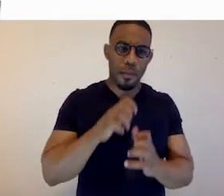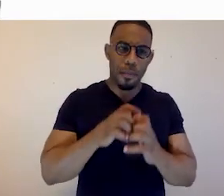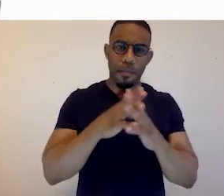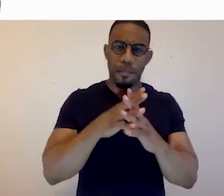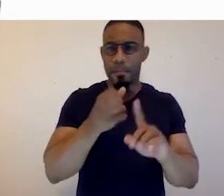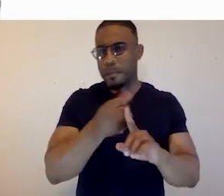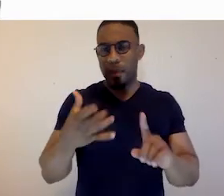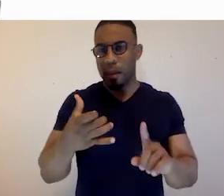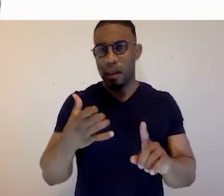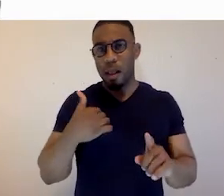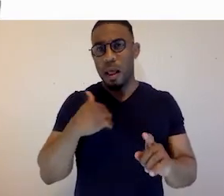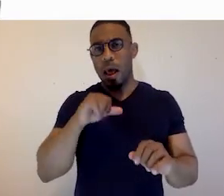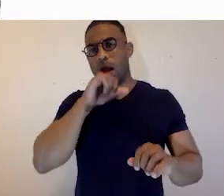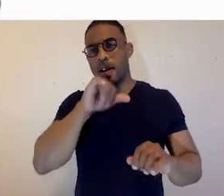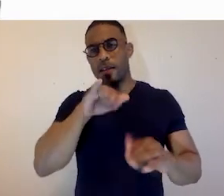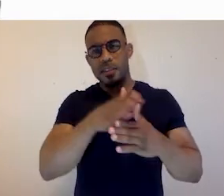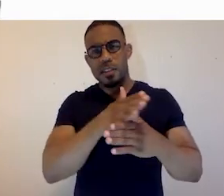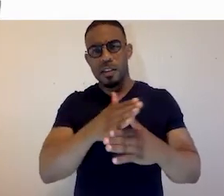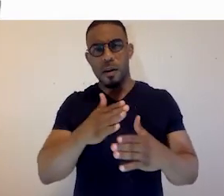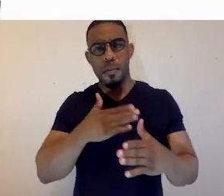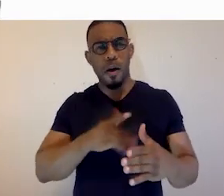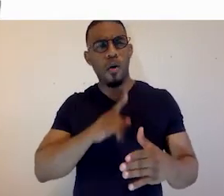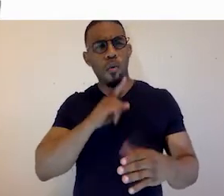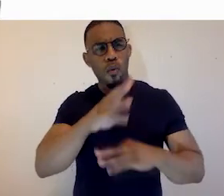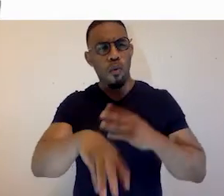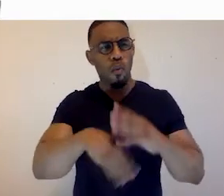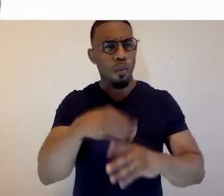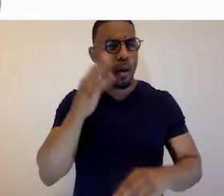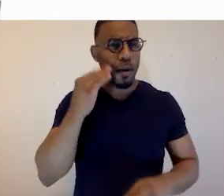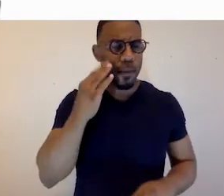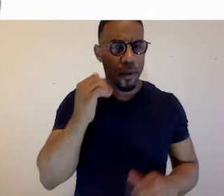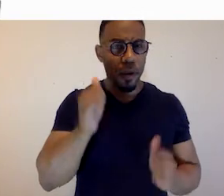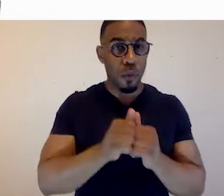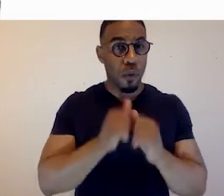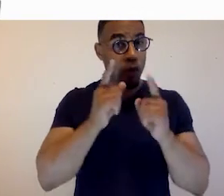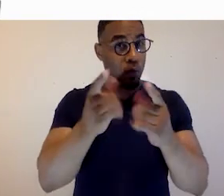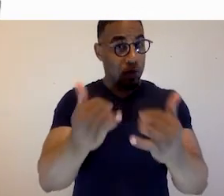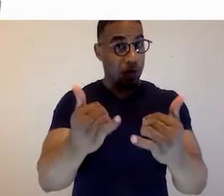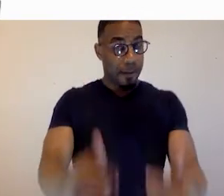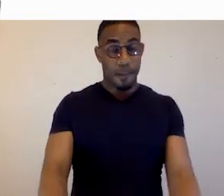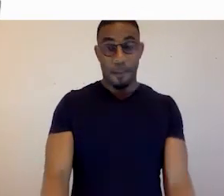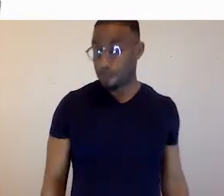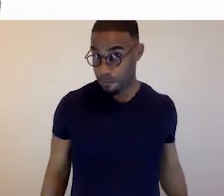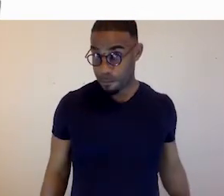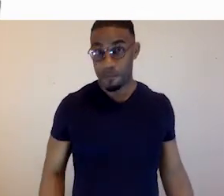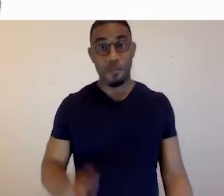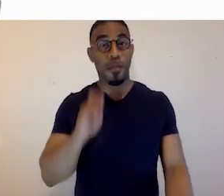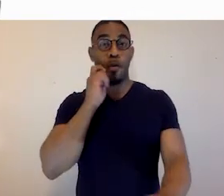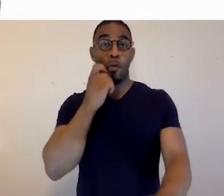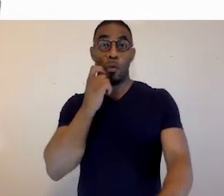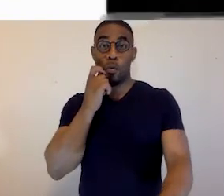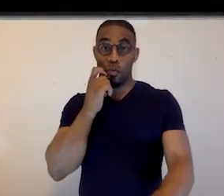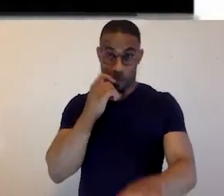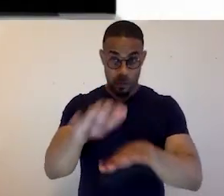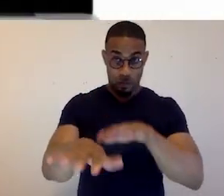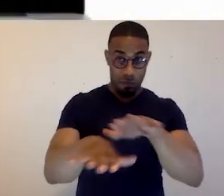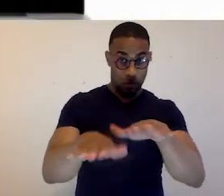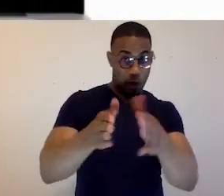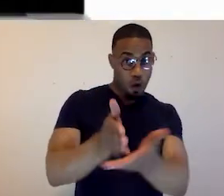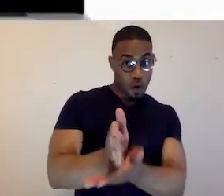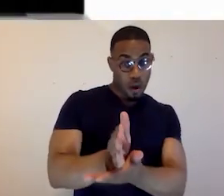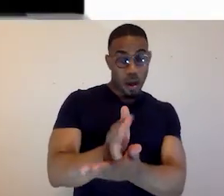building? So I love to share my real world experience with you today. Cool? Cool. All